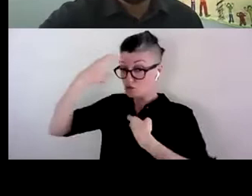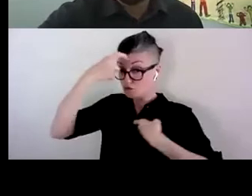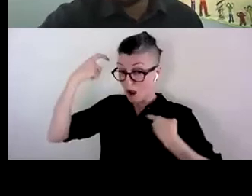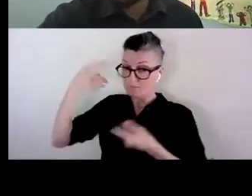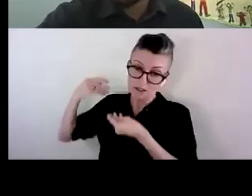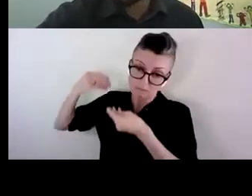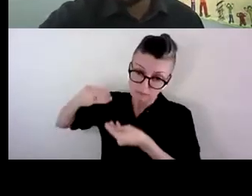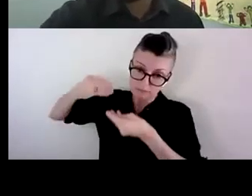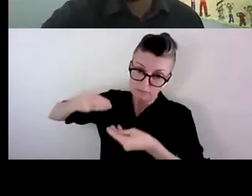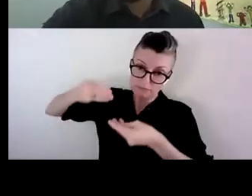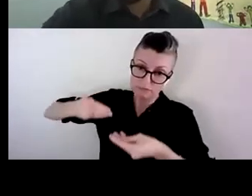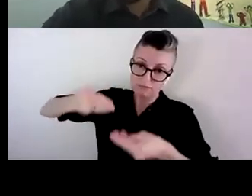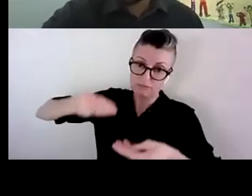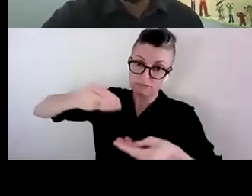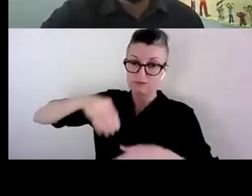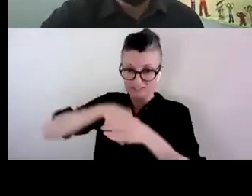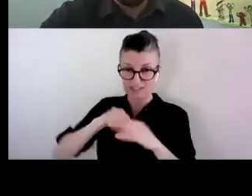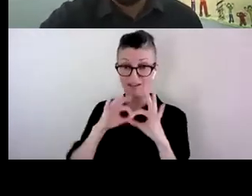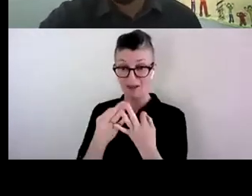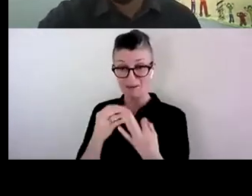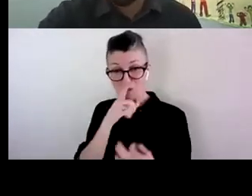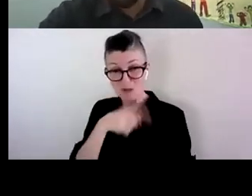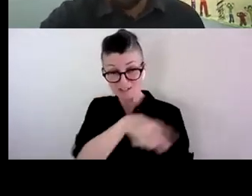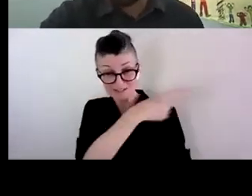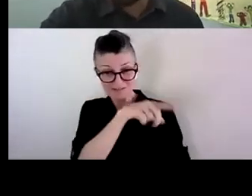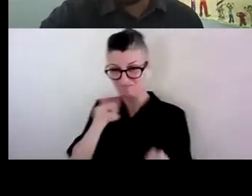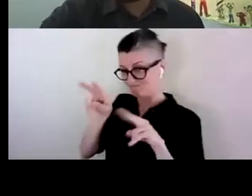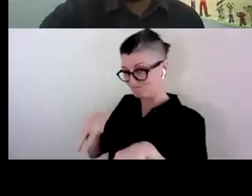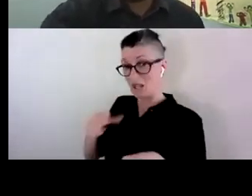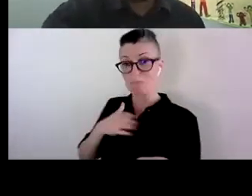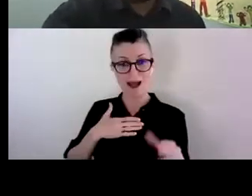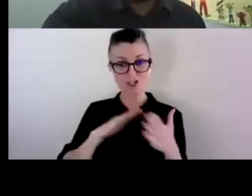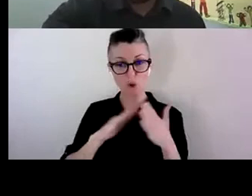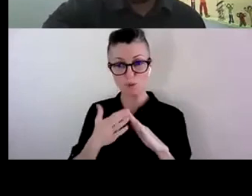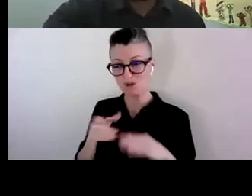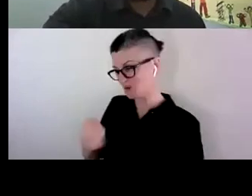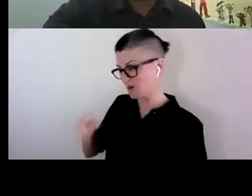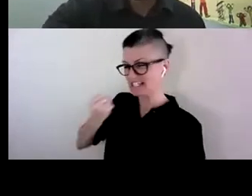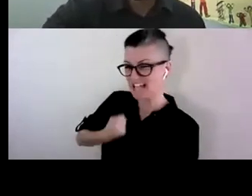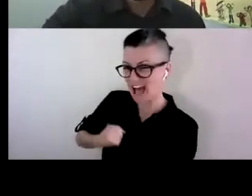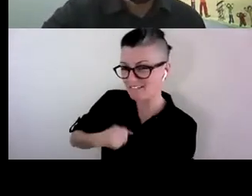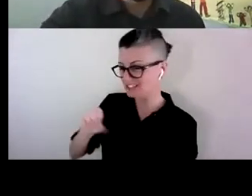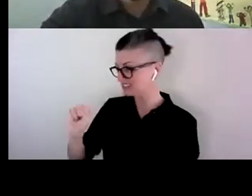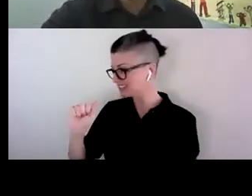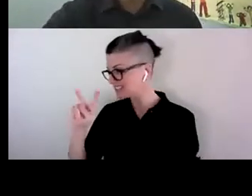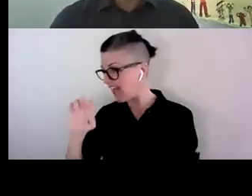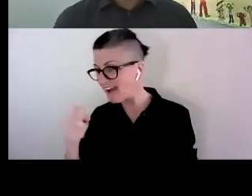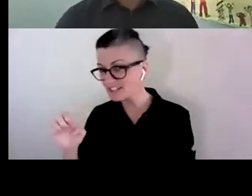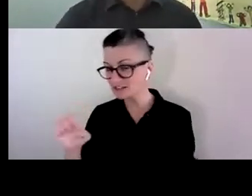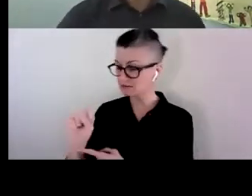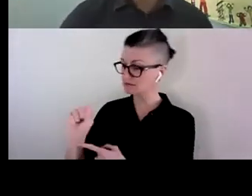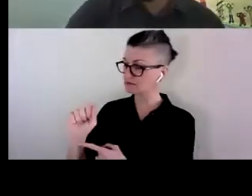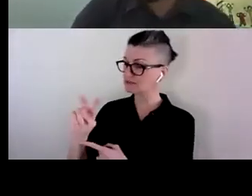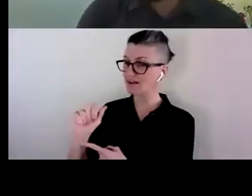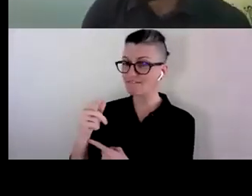our communities as savages, as uncivilized, as inferior, those messages that damaged and messed